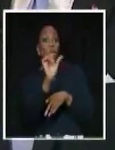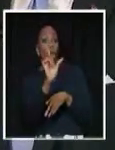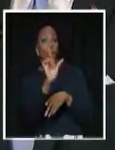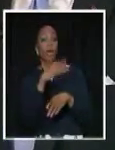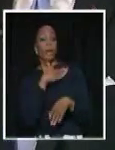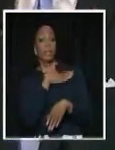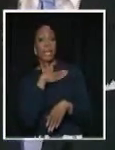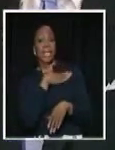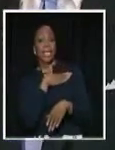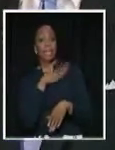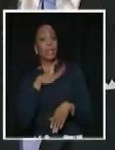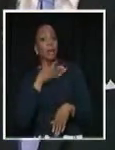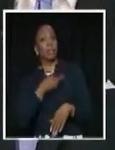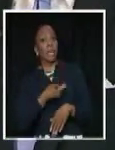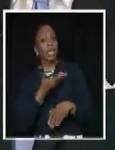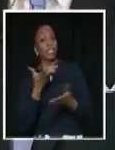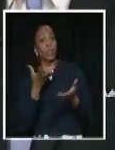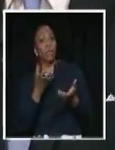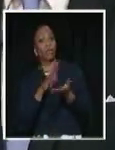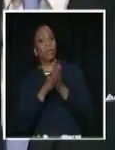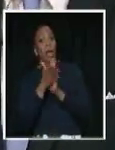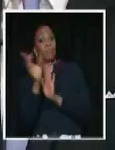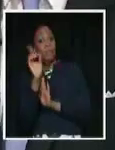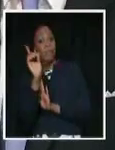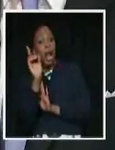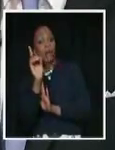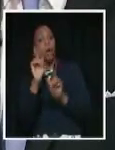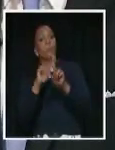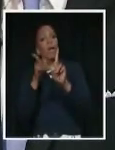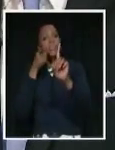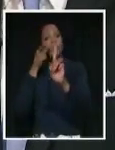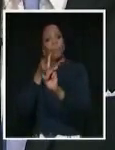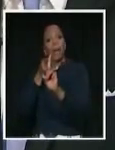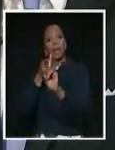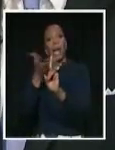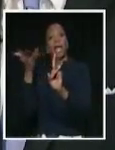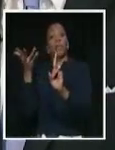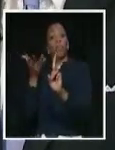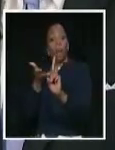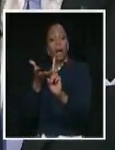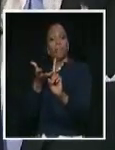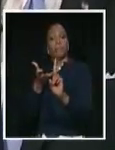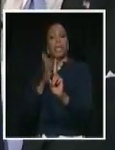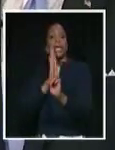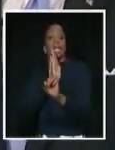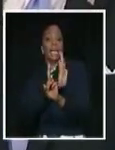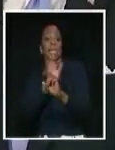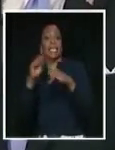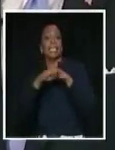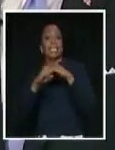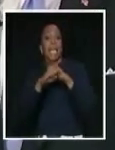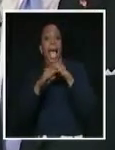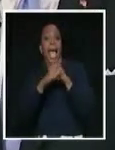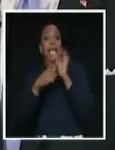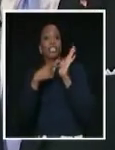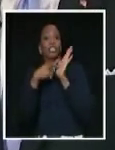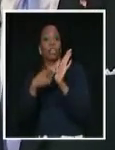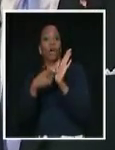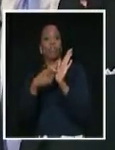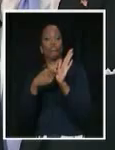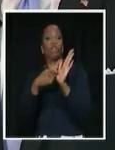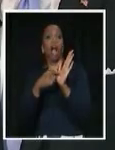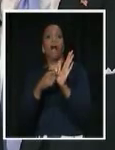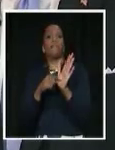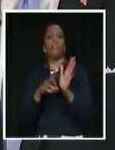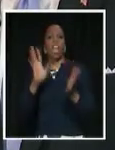As upset as he wants to be. I'm not upset. But the bottom line is, his ad depicted images of riots,